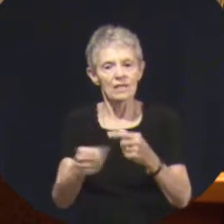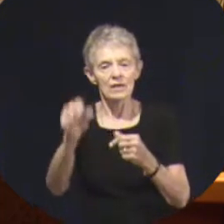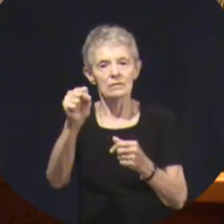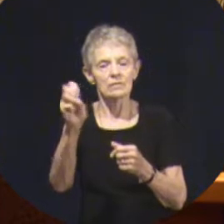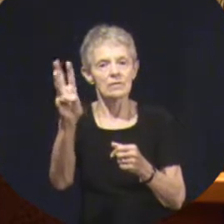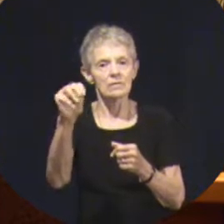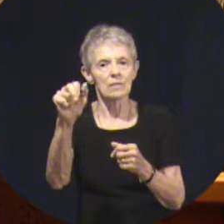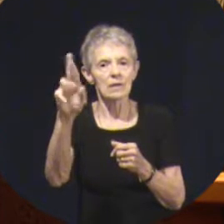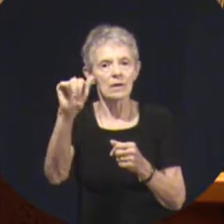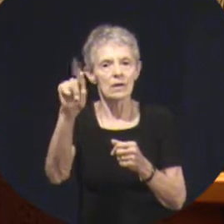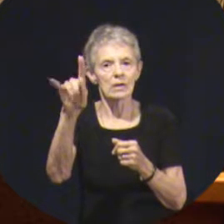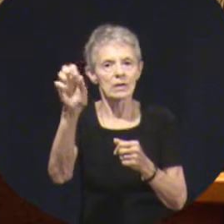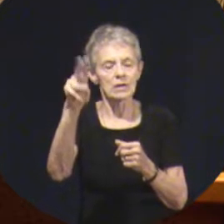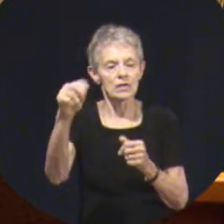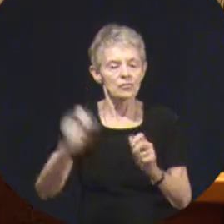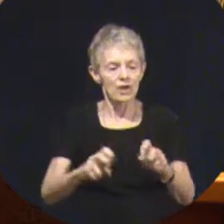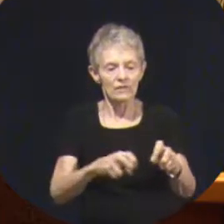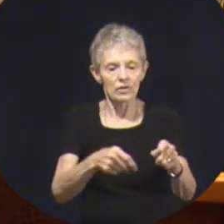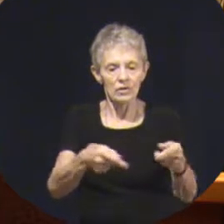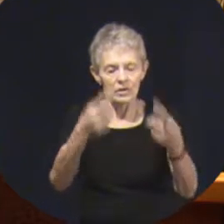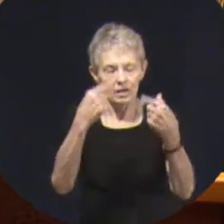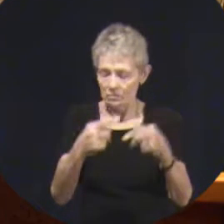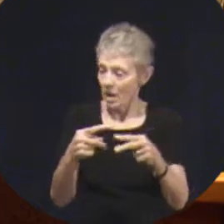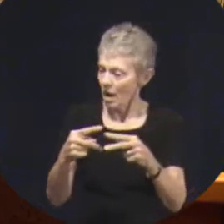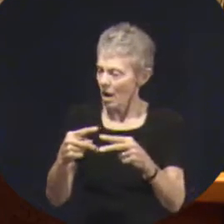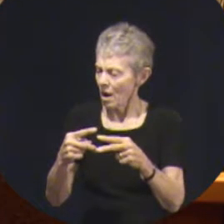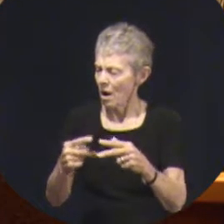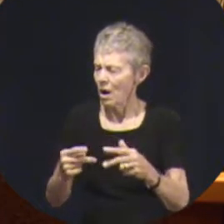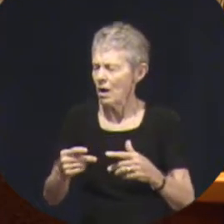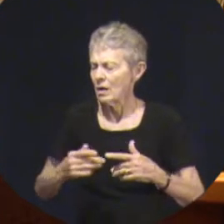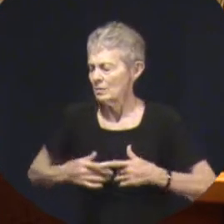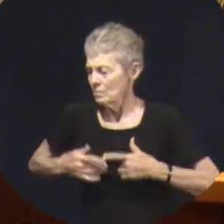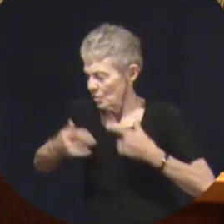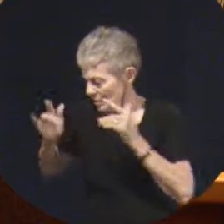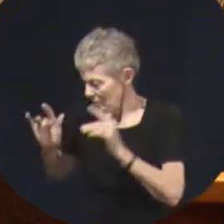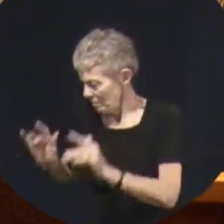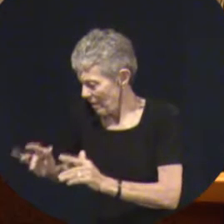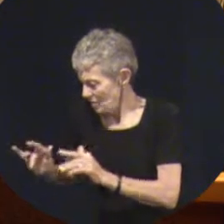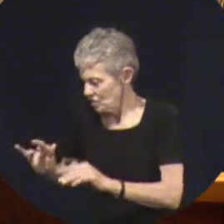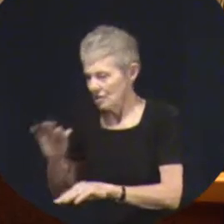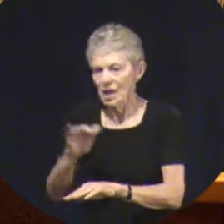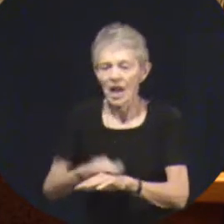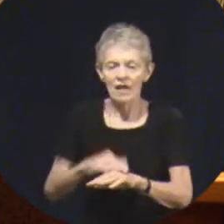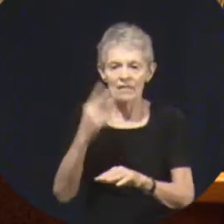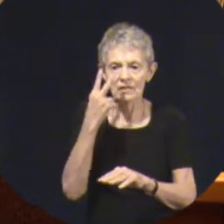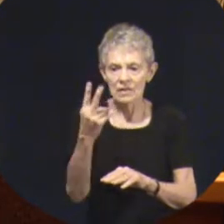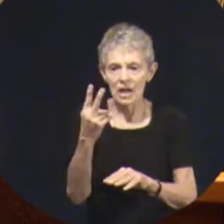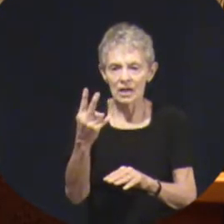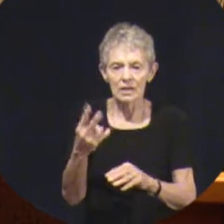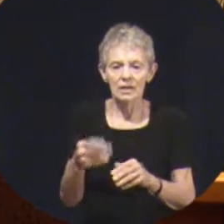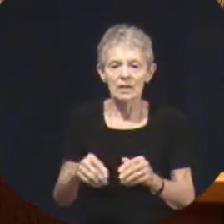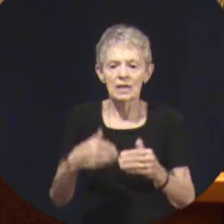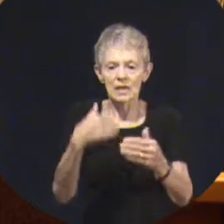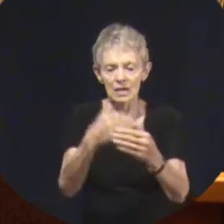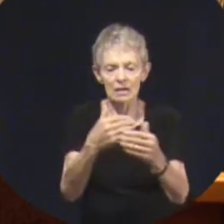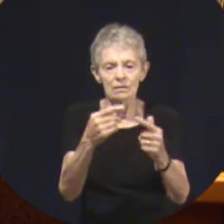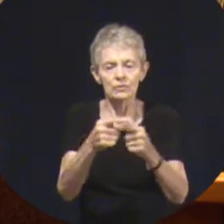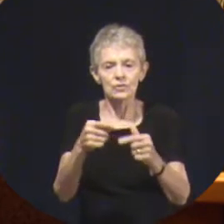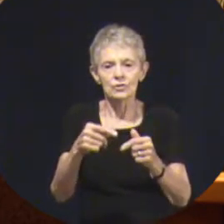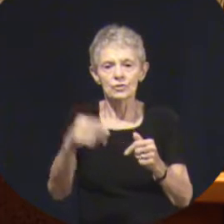Samaritan traveler who came upon him was moved with compassion at the sight. He approached the victim and poured